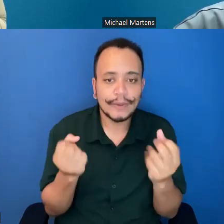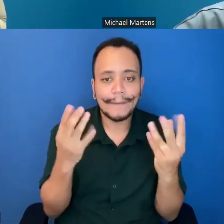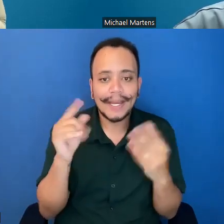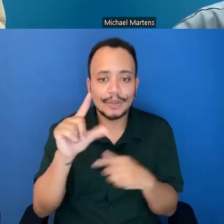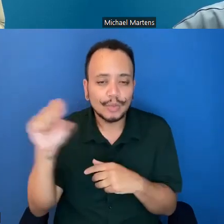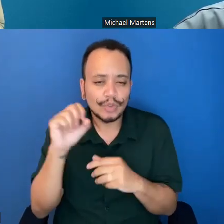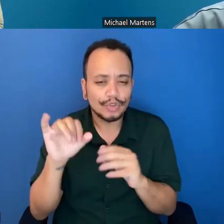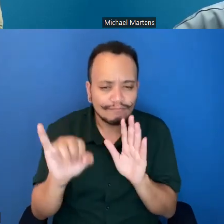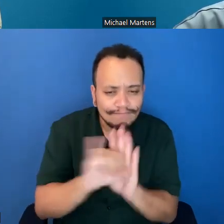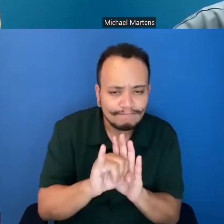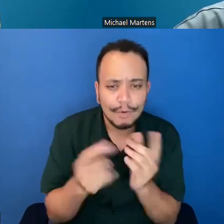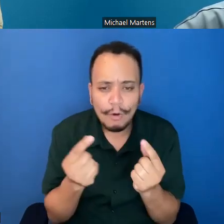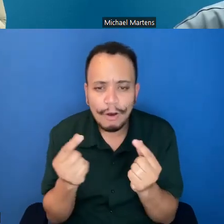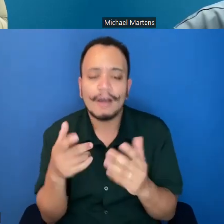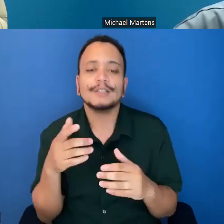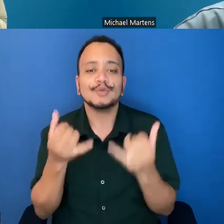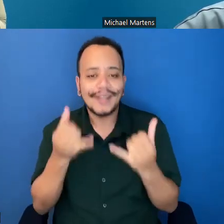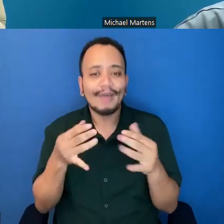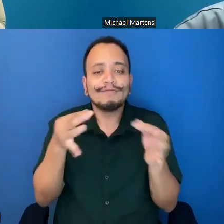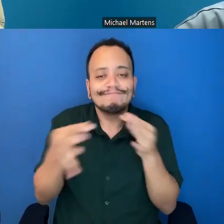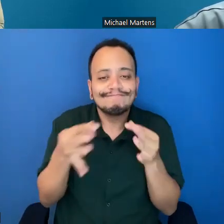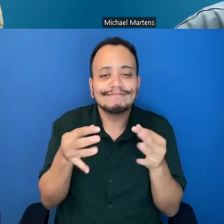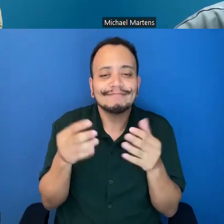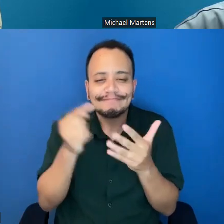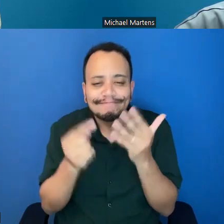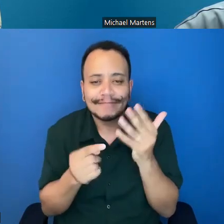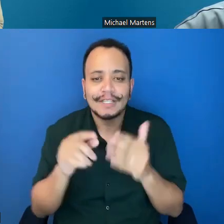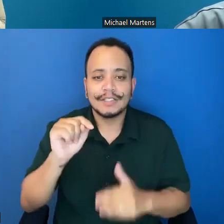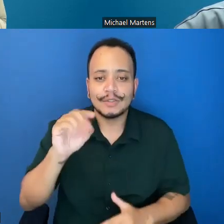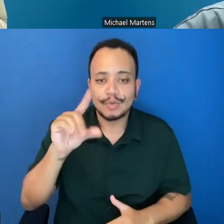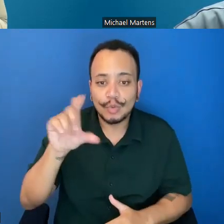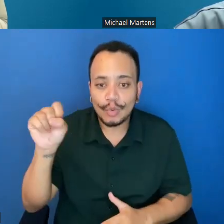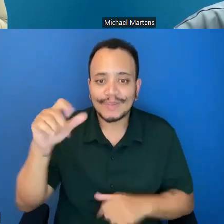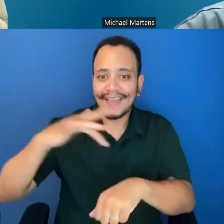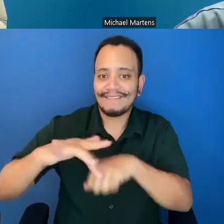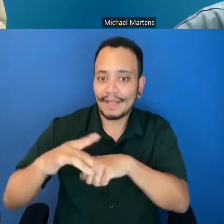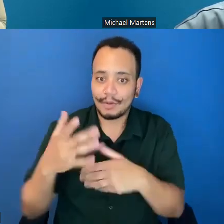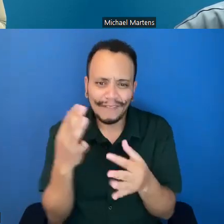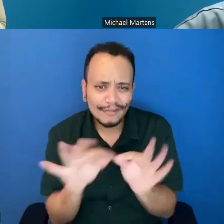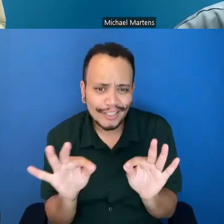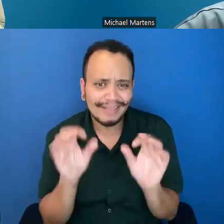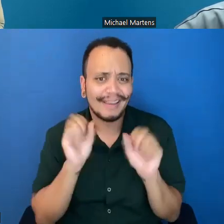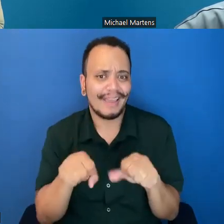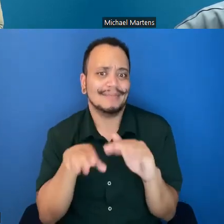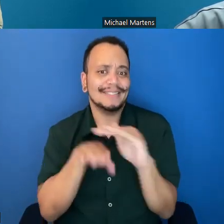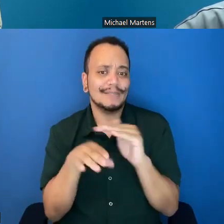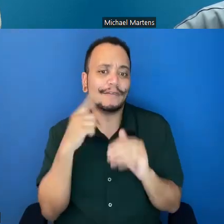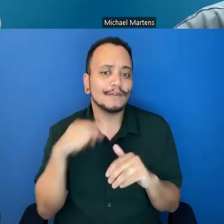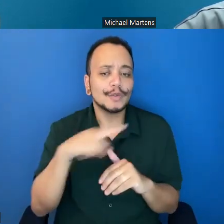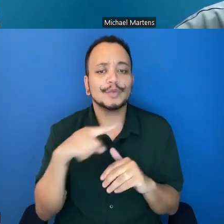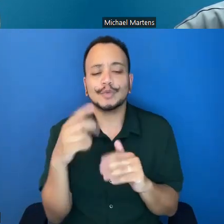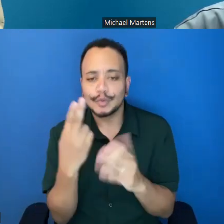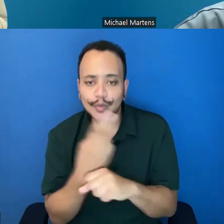talk about a few tools which are free and accessible. Why do we